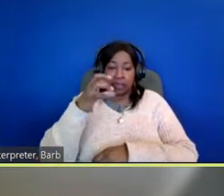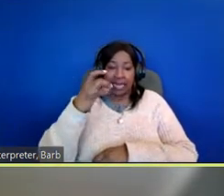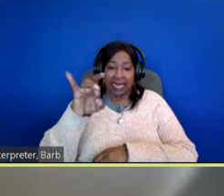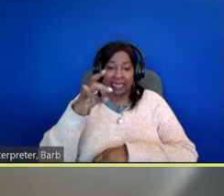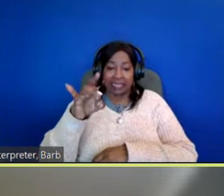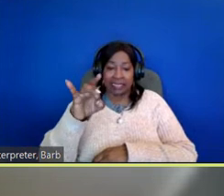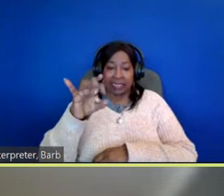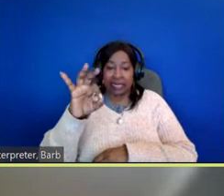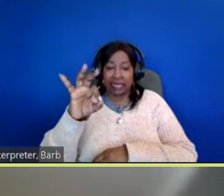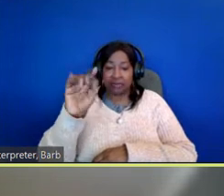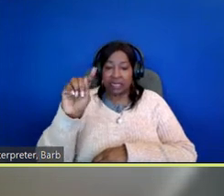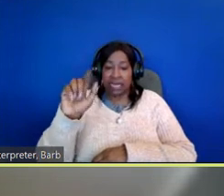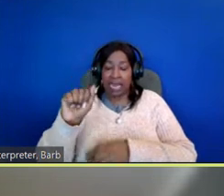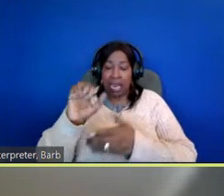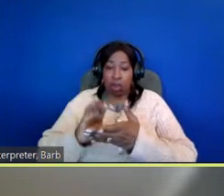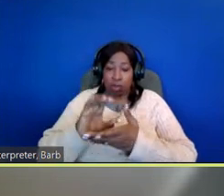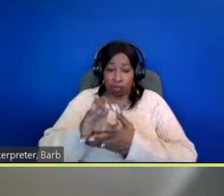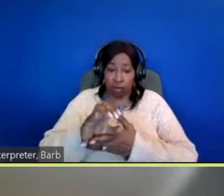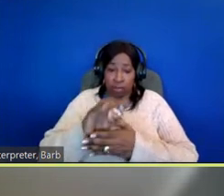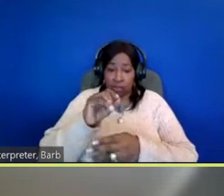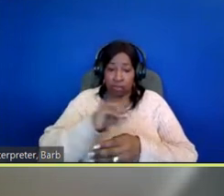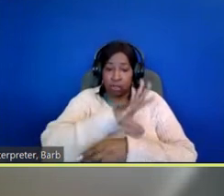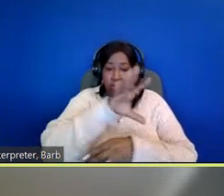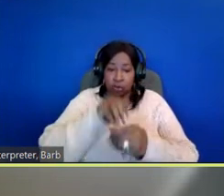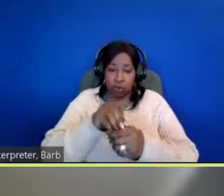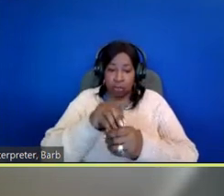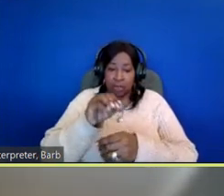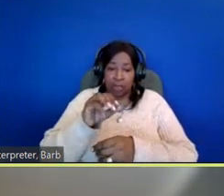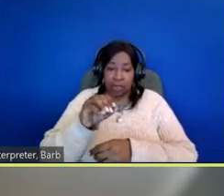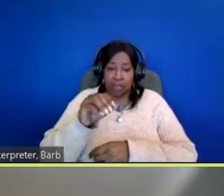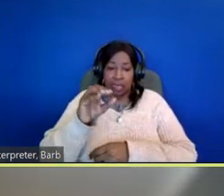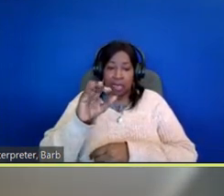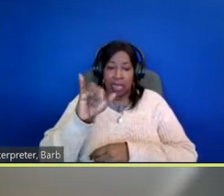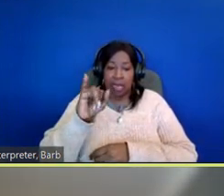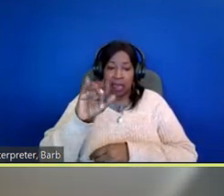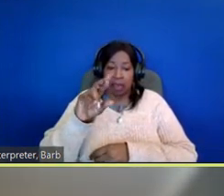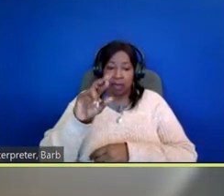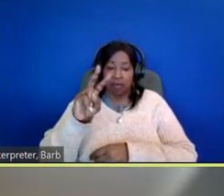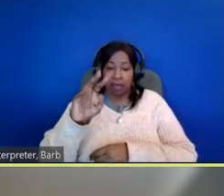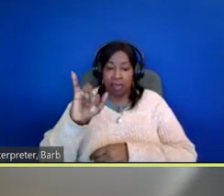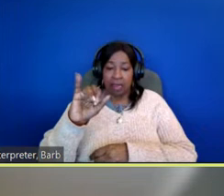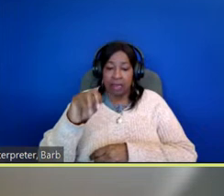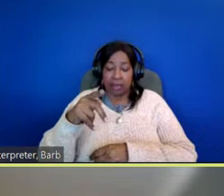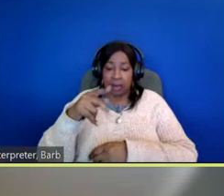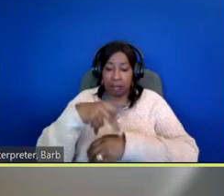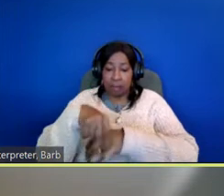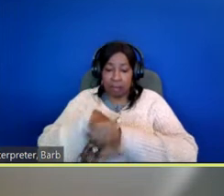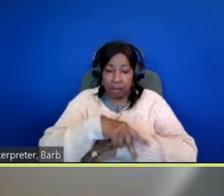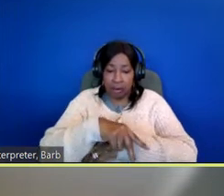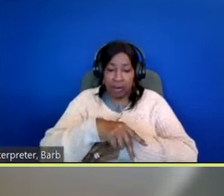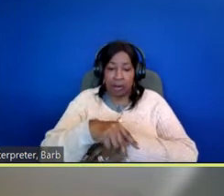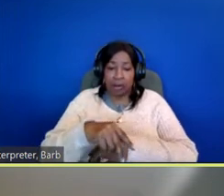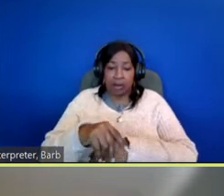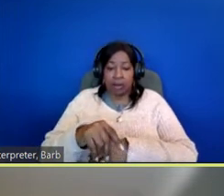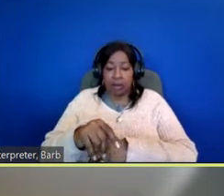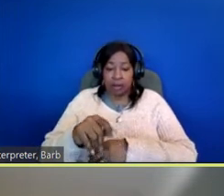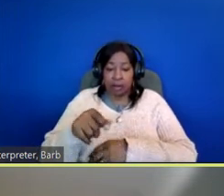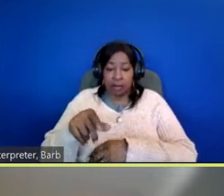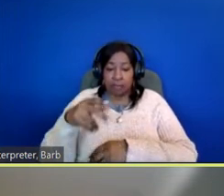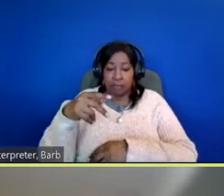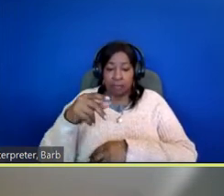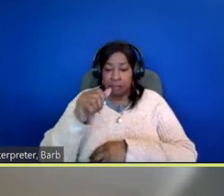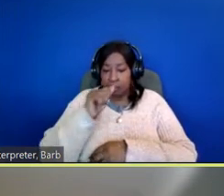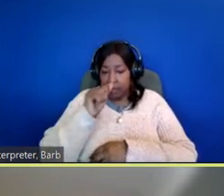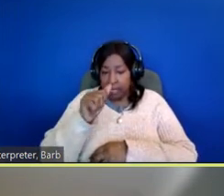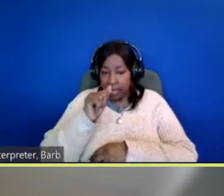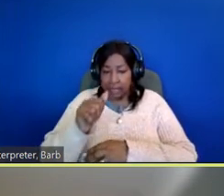would include the Irving Park, Belmont Pulaski stations, which we're really excited about. And then next, we also